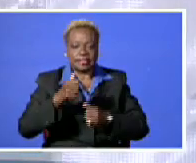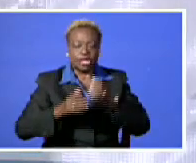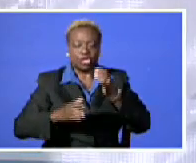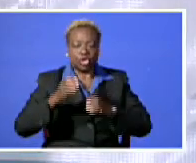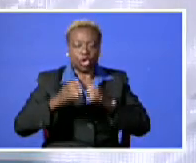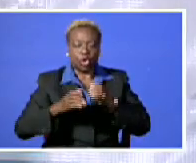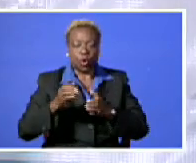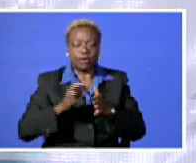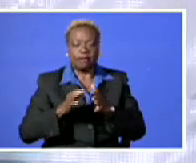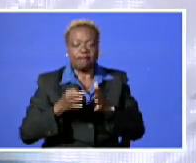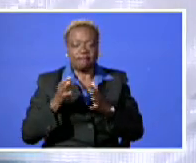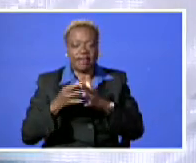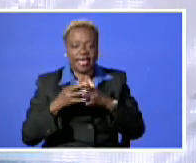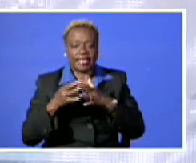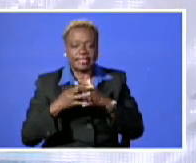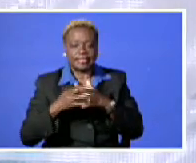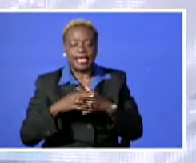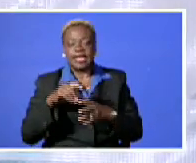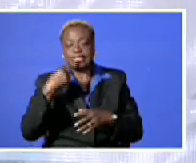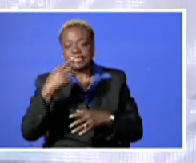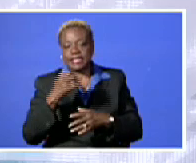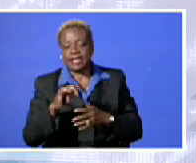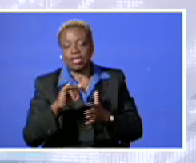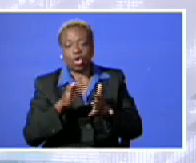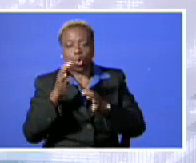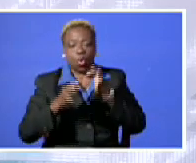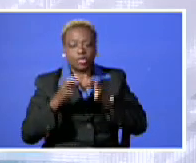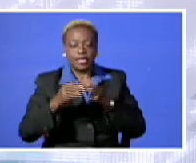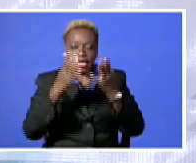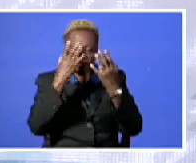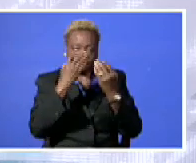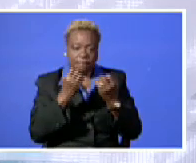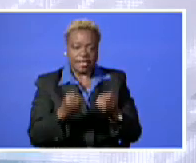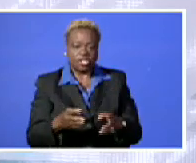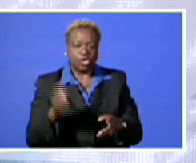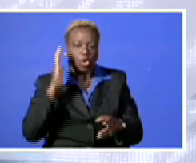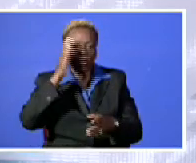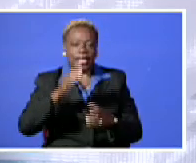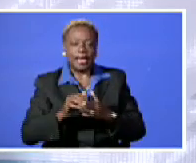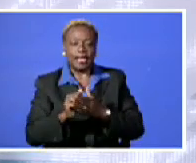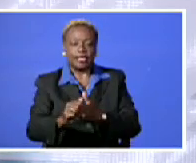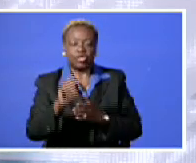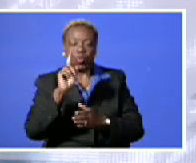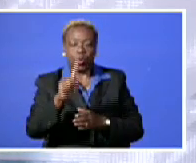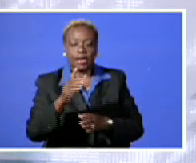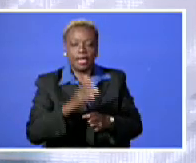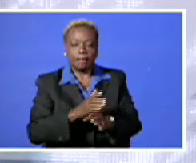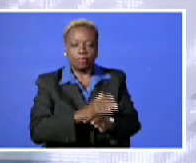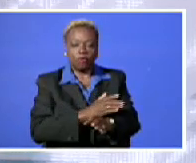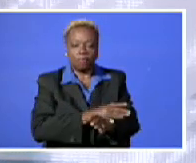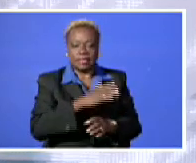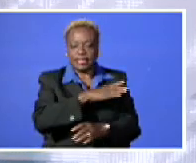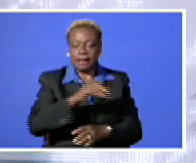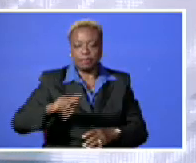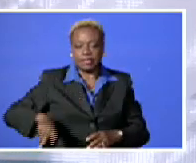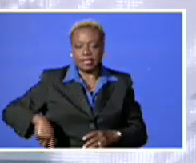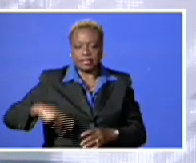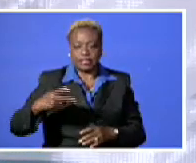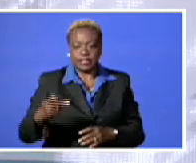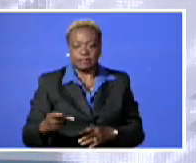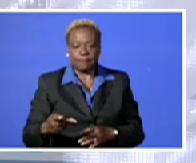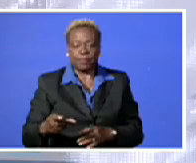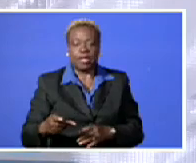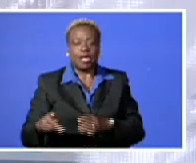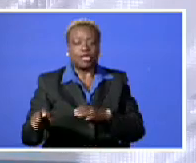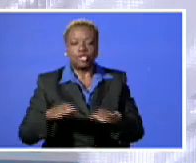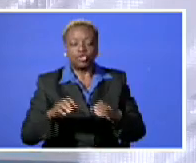that the digital management of the court information will lead to, one, improvements in productivity due to enhanced